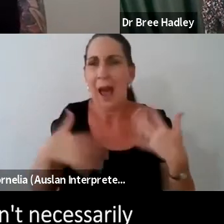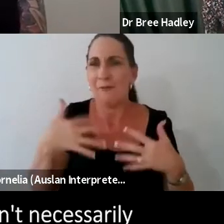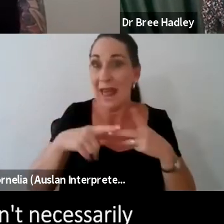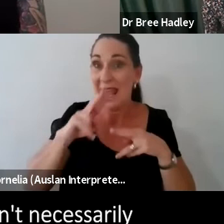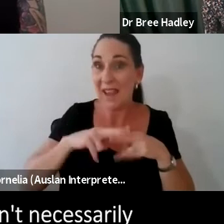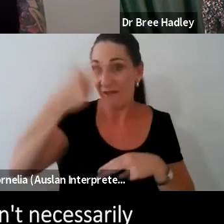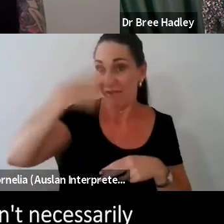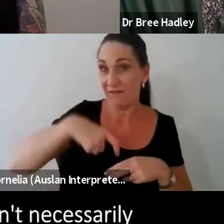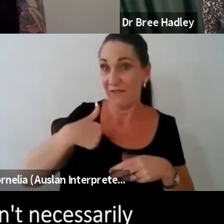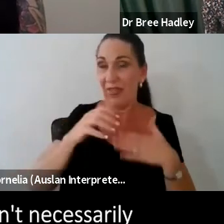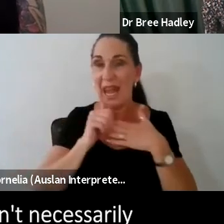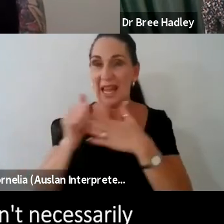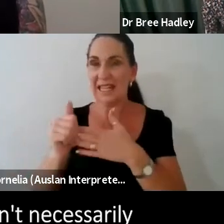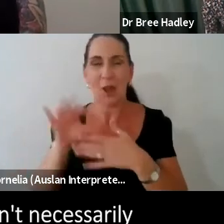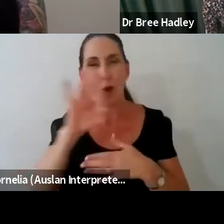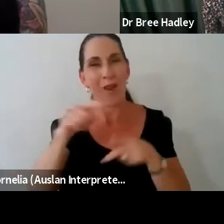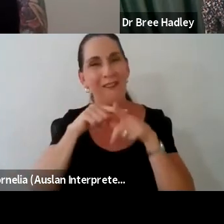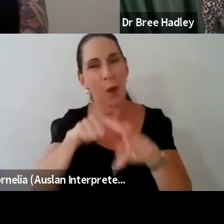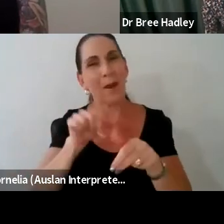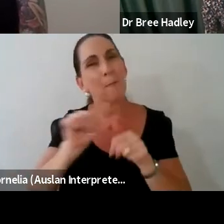necessarily working within best practice.